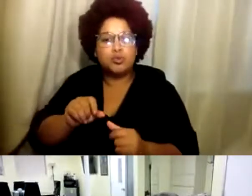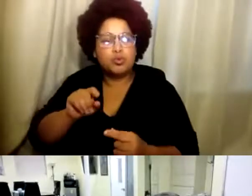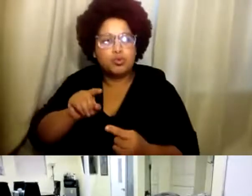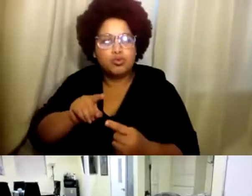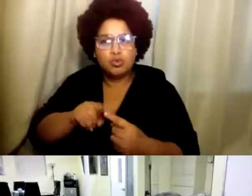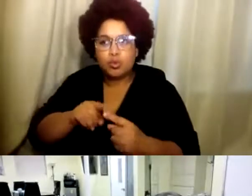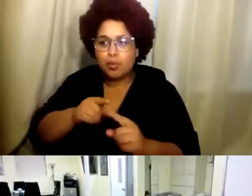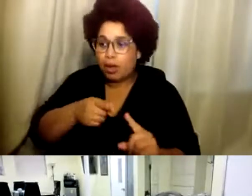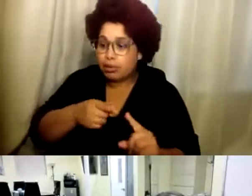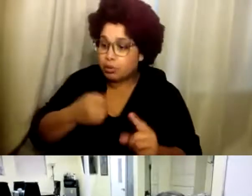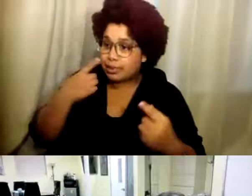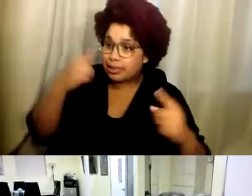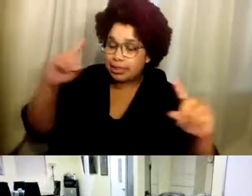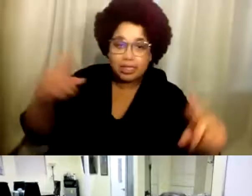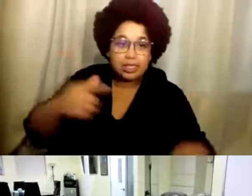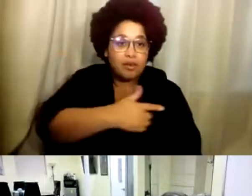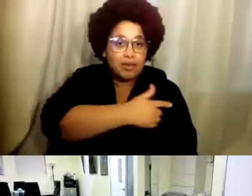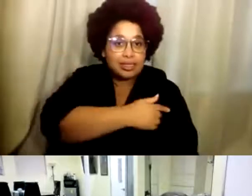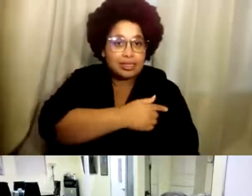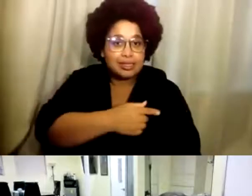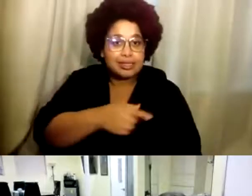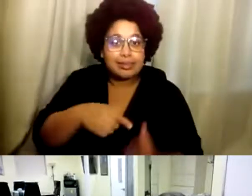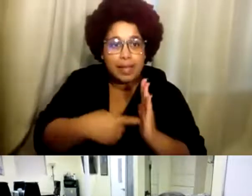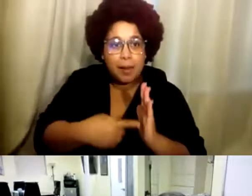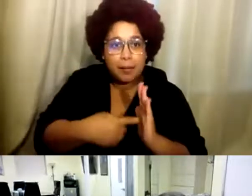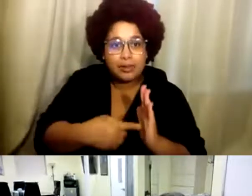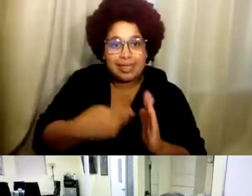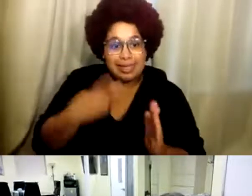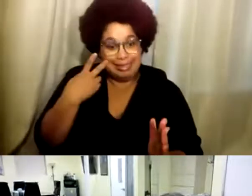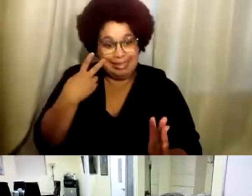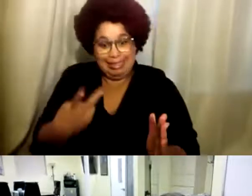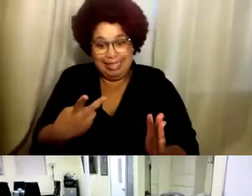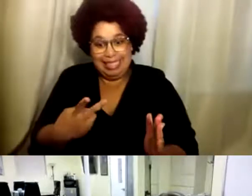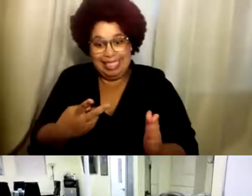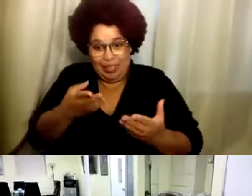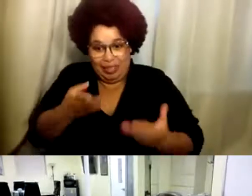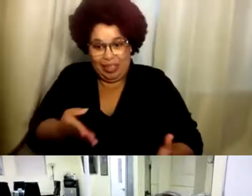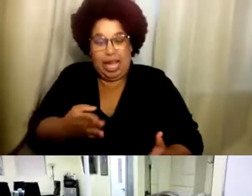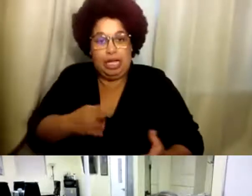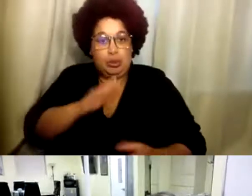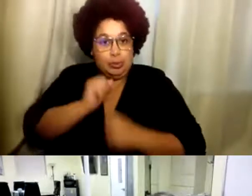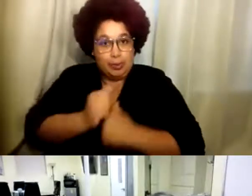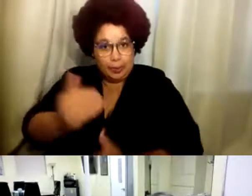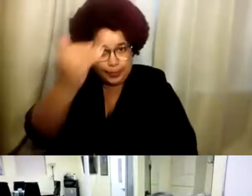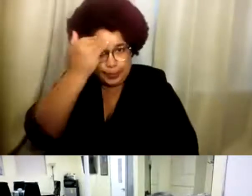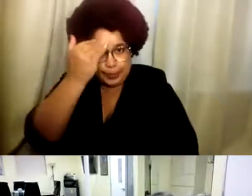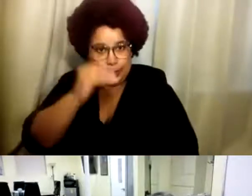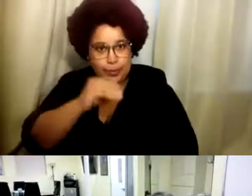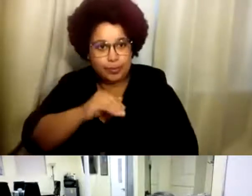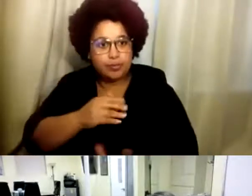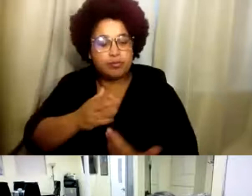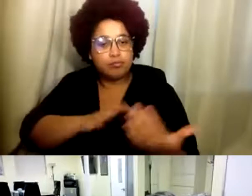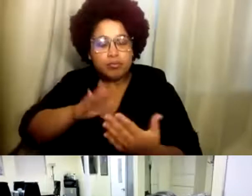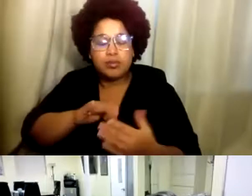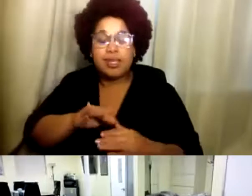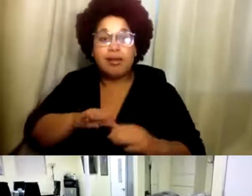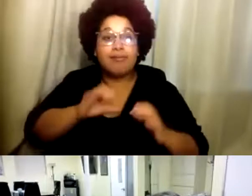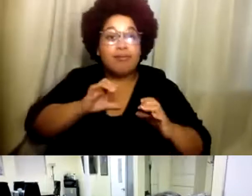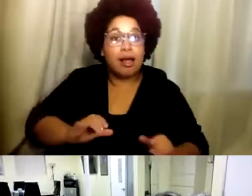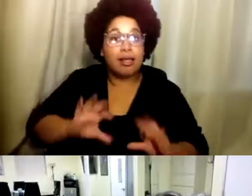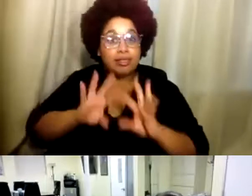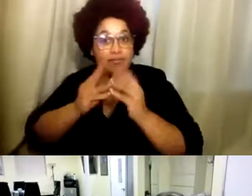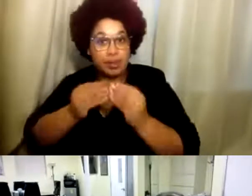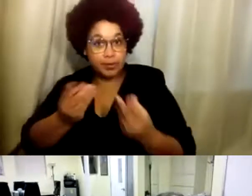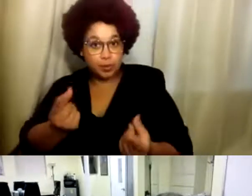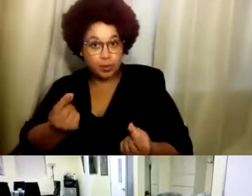successful vaccination examples that they can see up close and personal. With respect to clients and families,